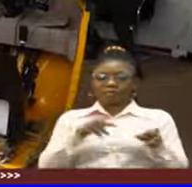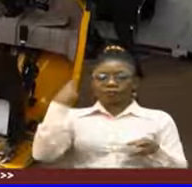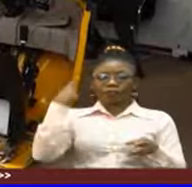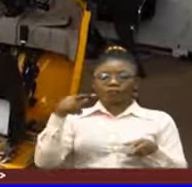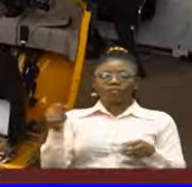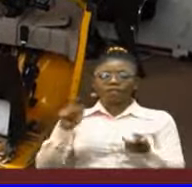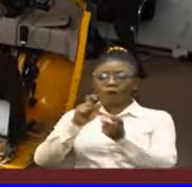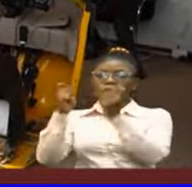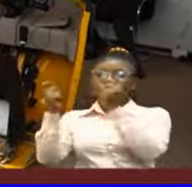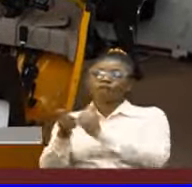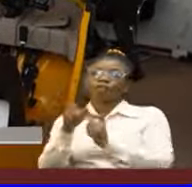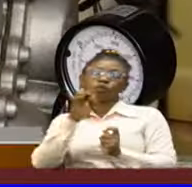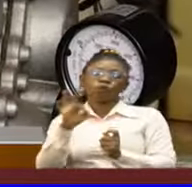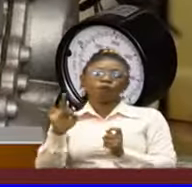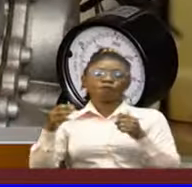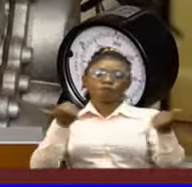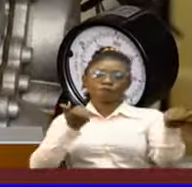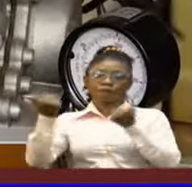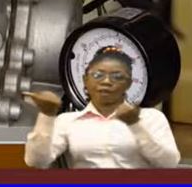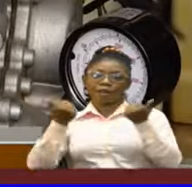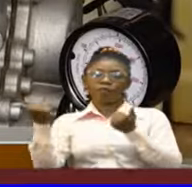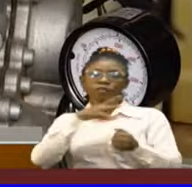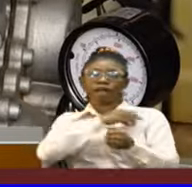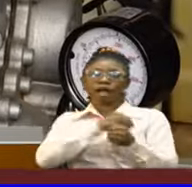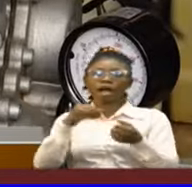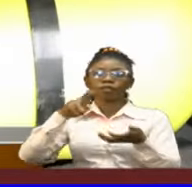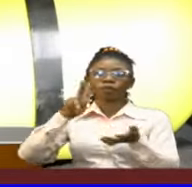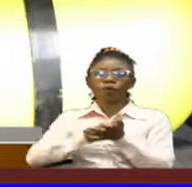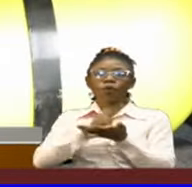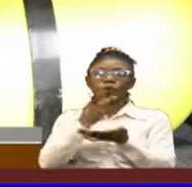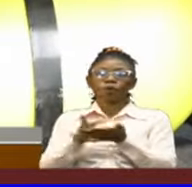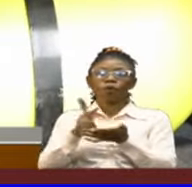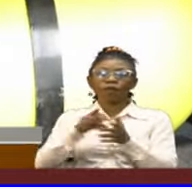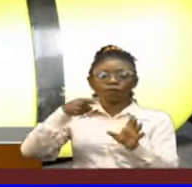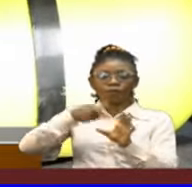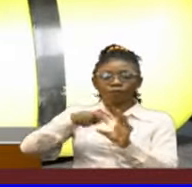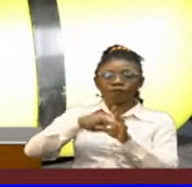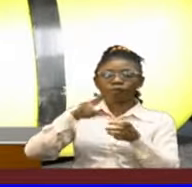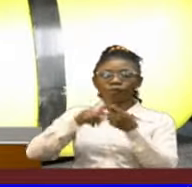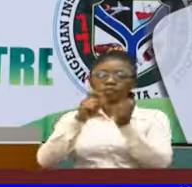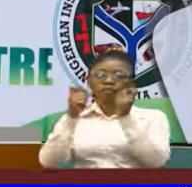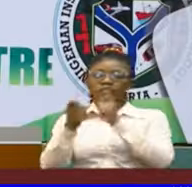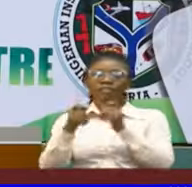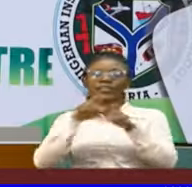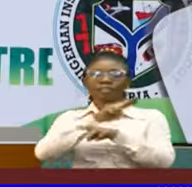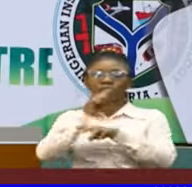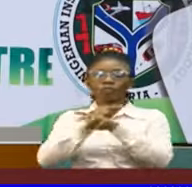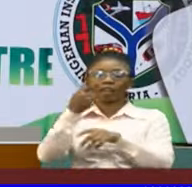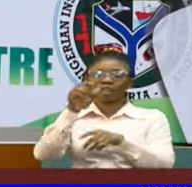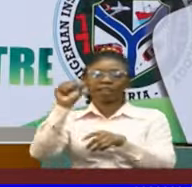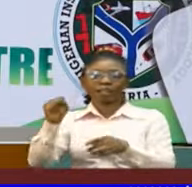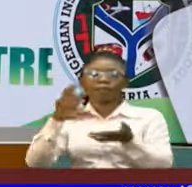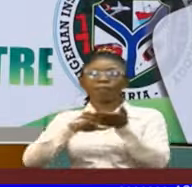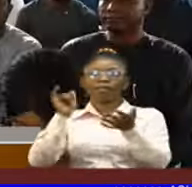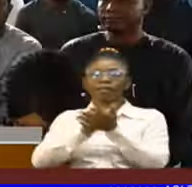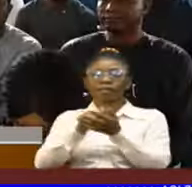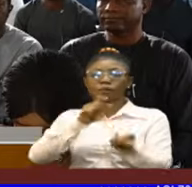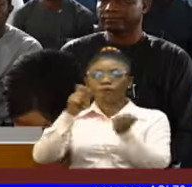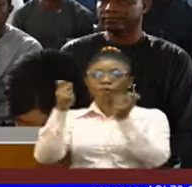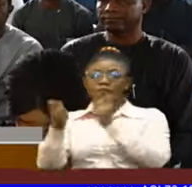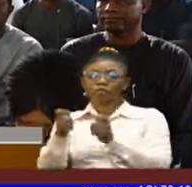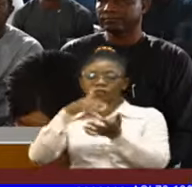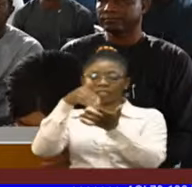of vehicles, power generators and cooking fuel to compressed natural gas. Key players believe the launch of a conversion site in Abuja